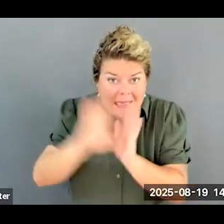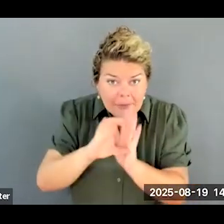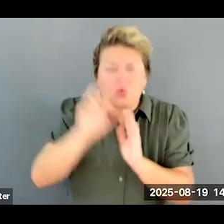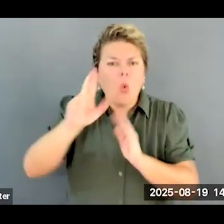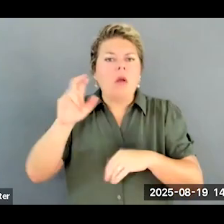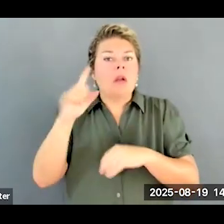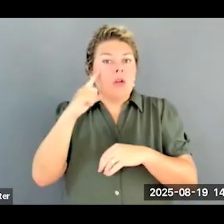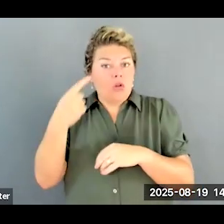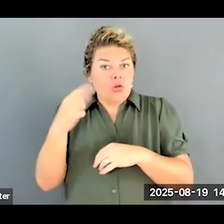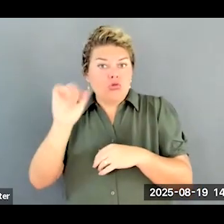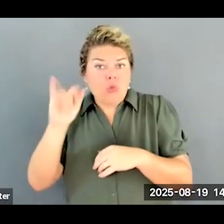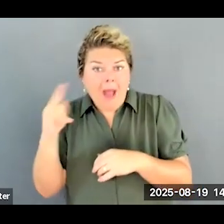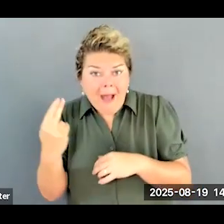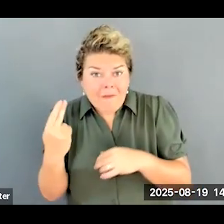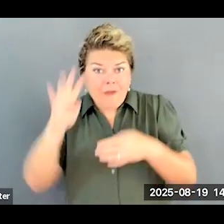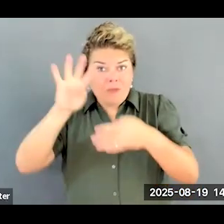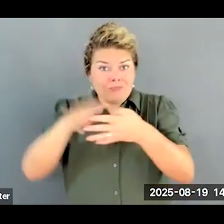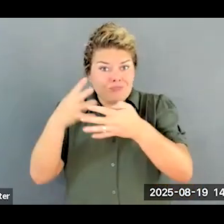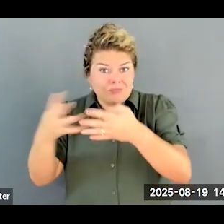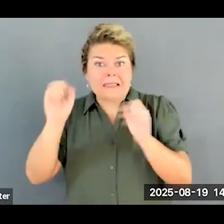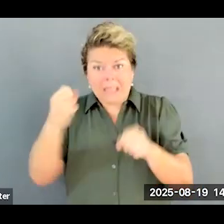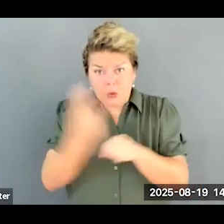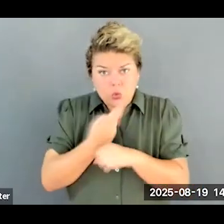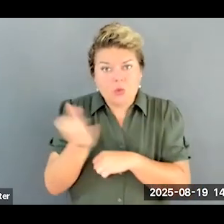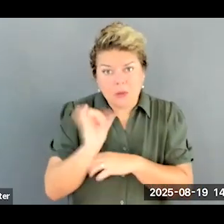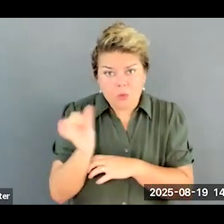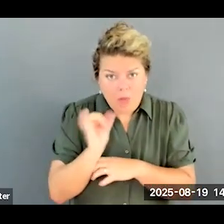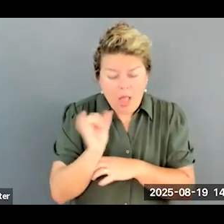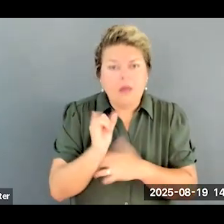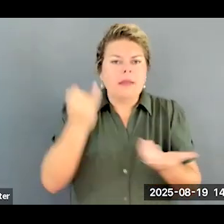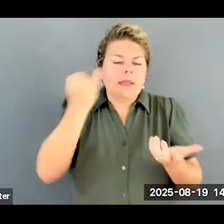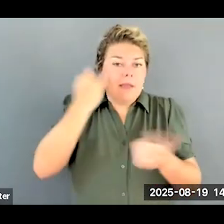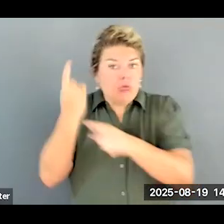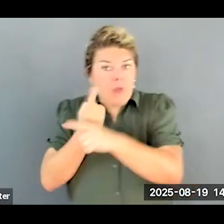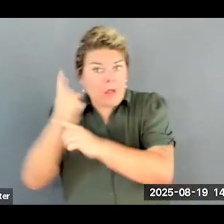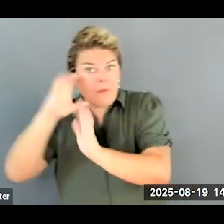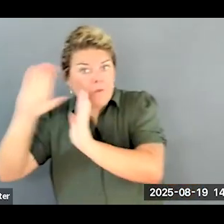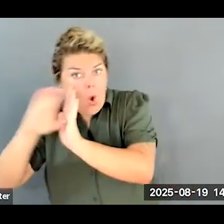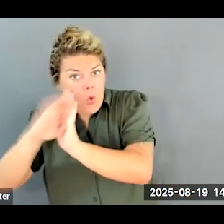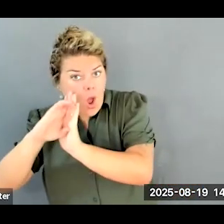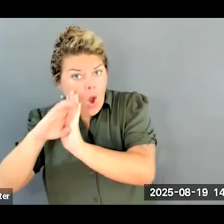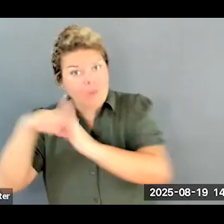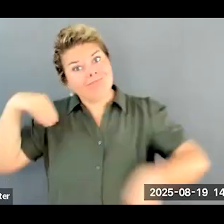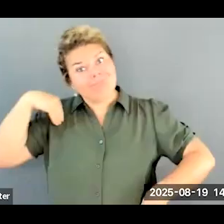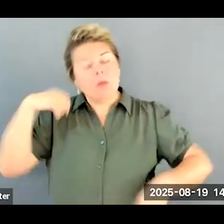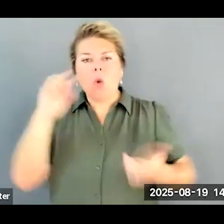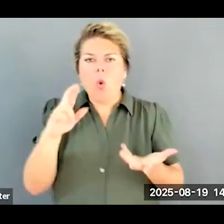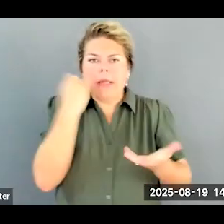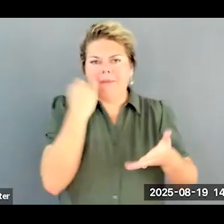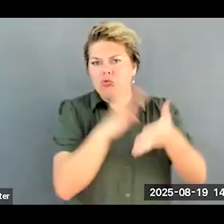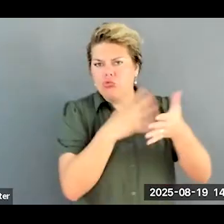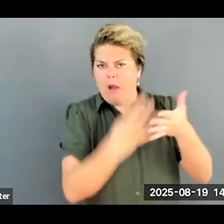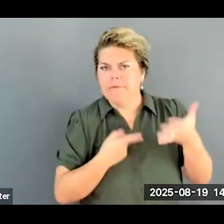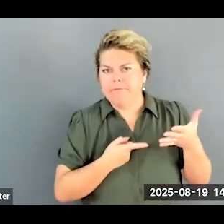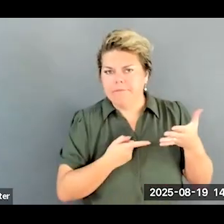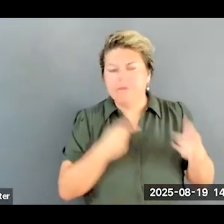what exactly we're seeing here and if it's different than just a standard photo. Linked within the speaker notes of this slide, we